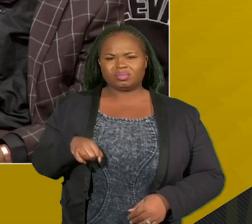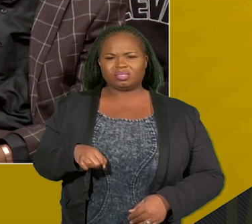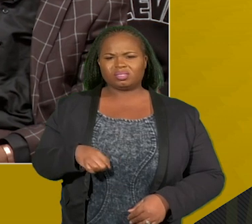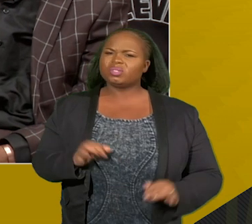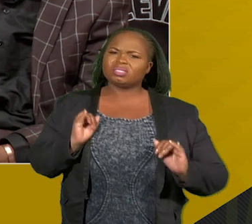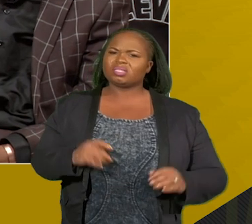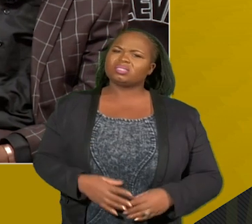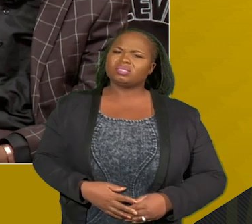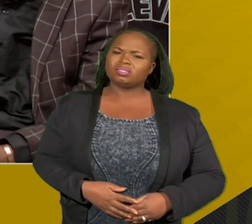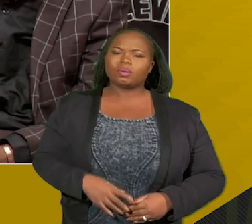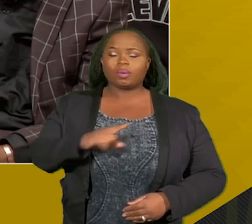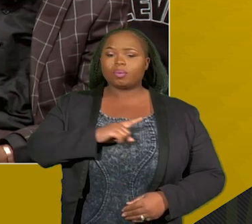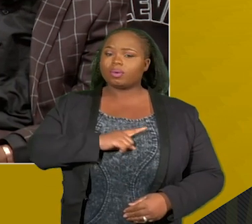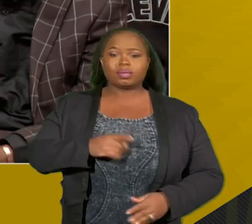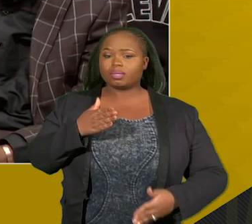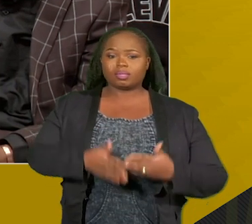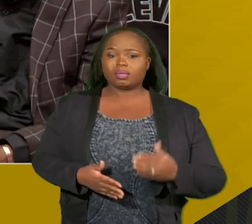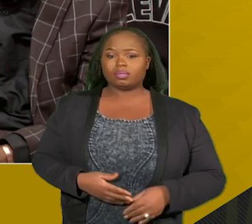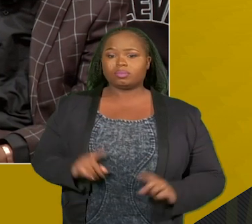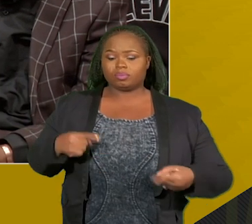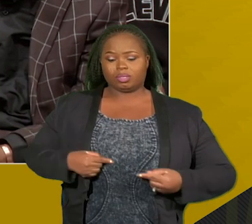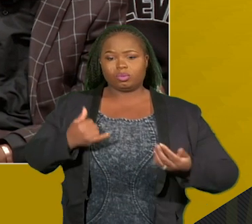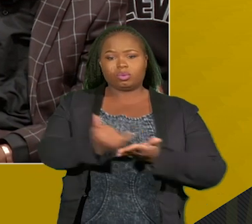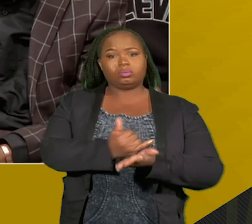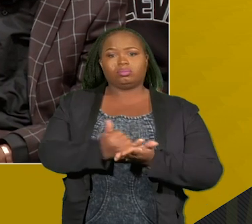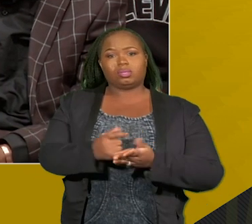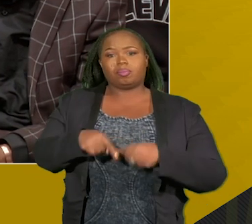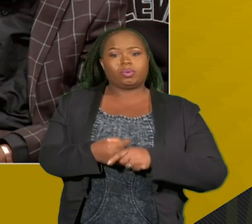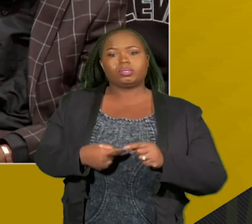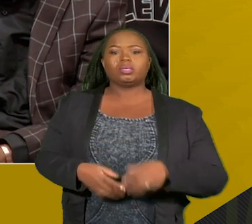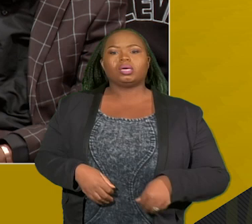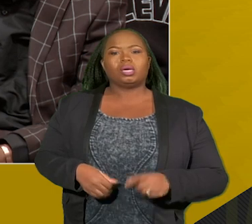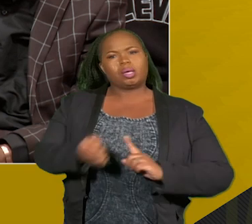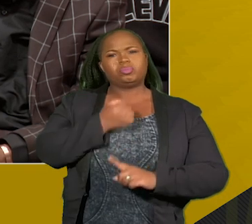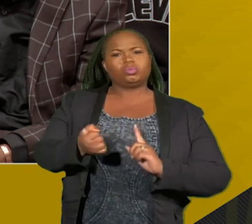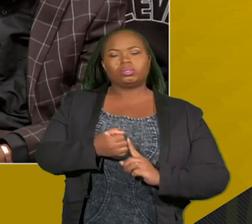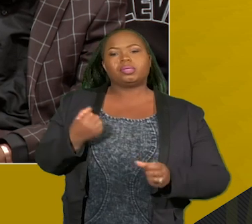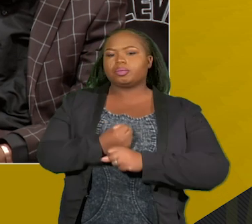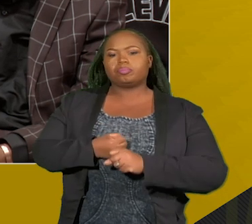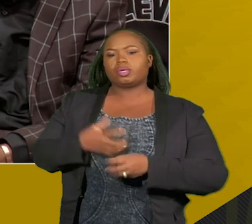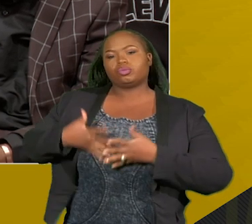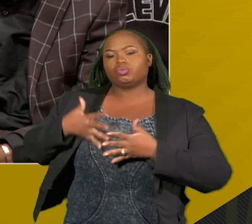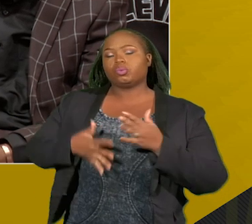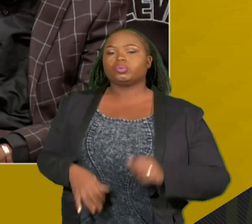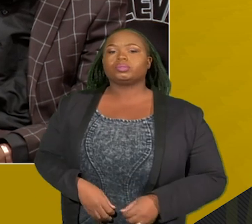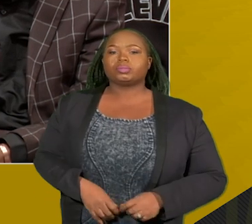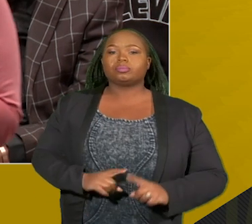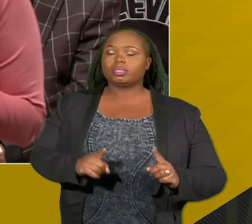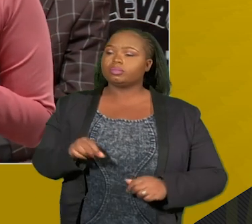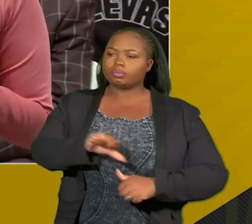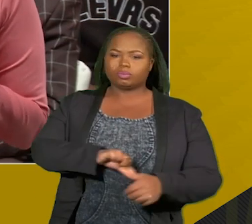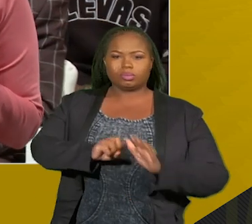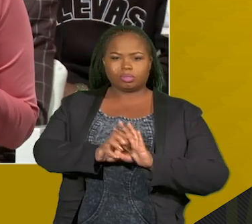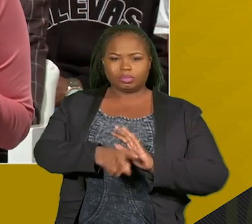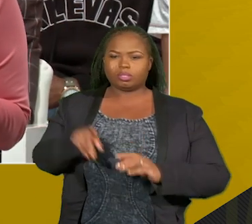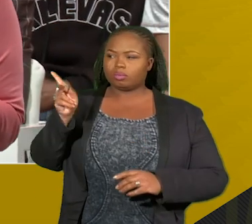this seriously because at the end of the day, we can't have a conversation about abuse and make jokes about it. It's very important. We do have a social media